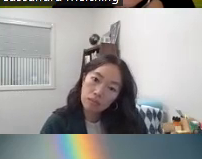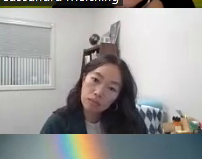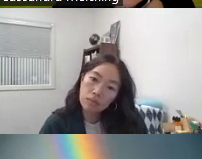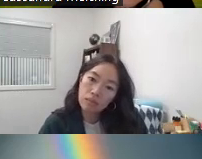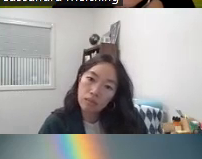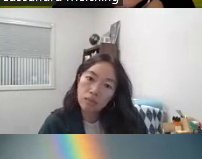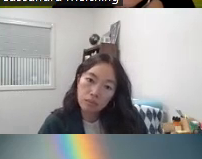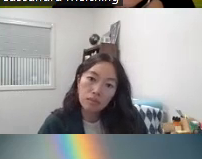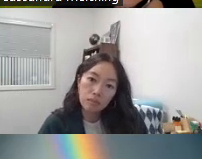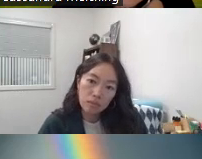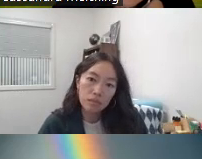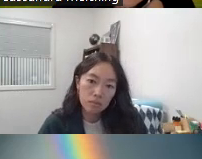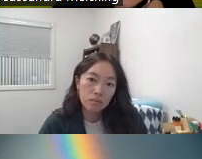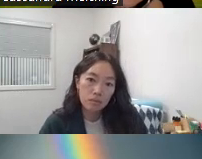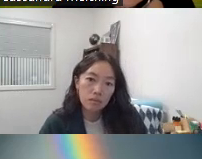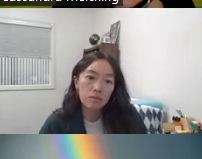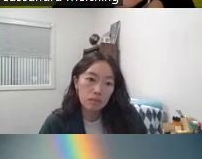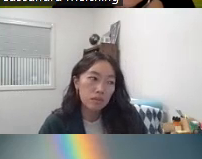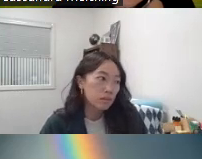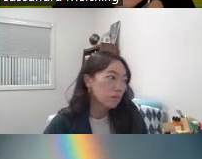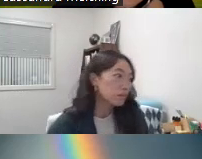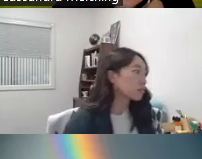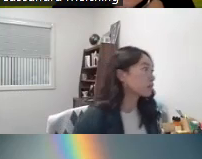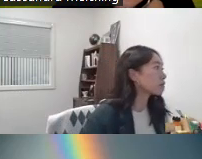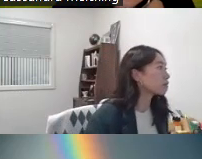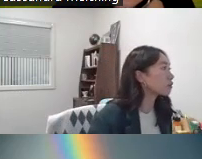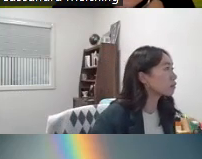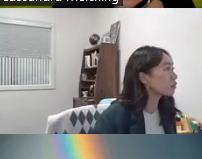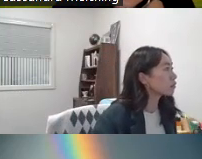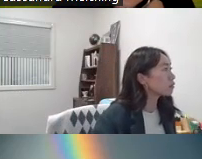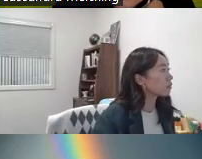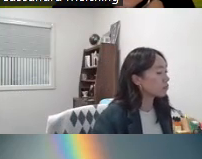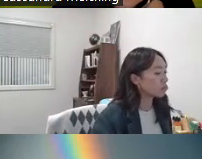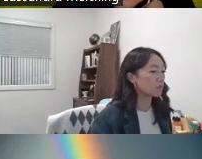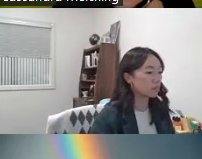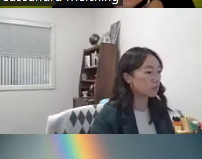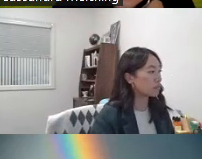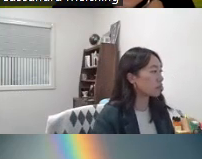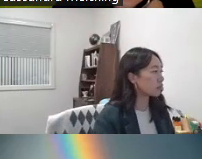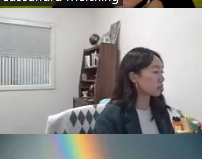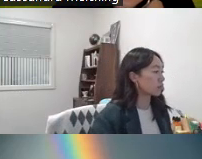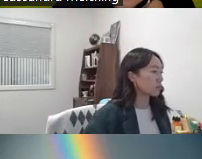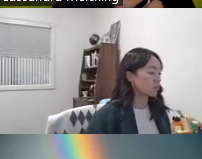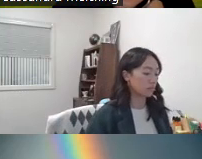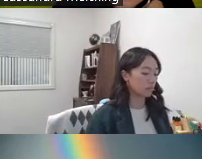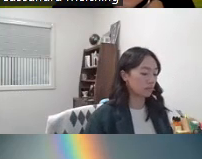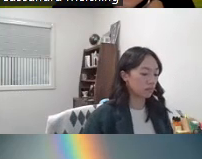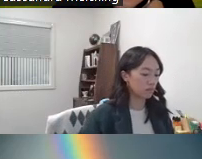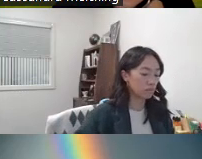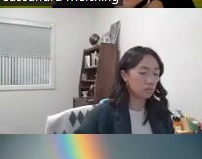unregulated heating associated with the homeless population. And, you know, the things